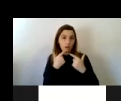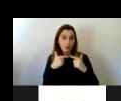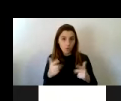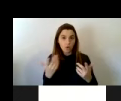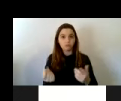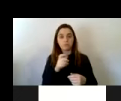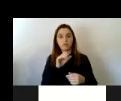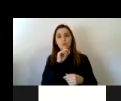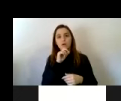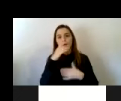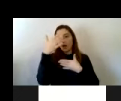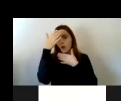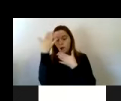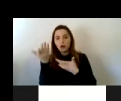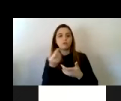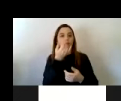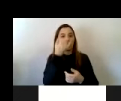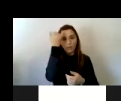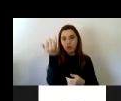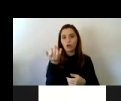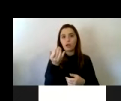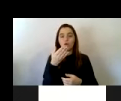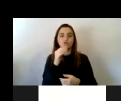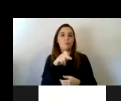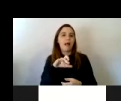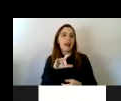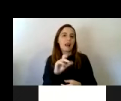Tikrinja, Somaliska, this Somali, and all these